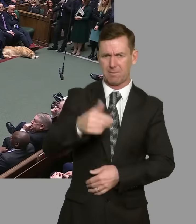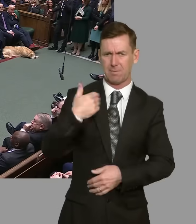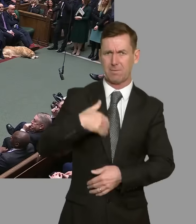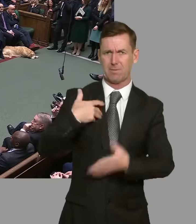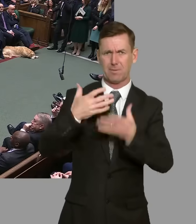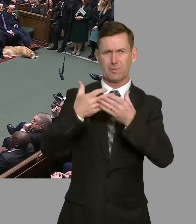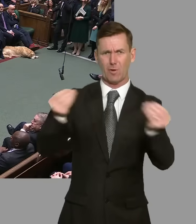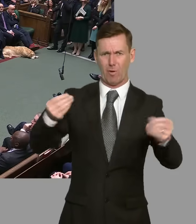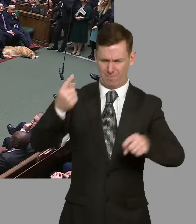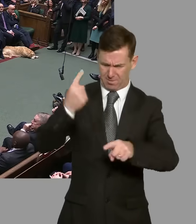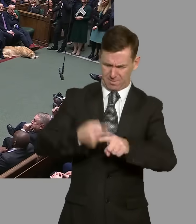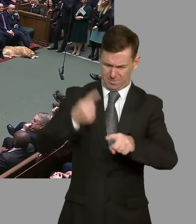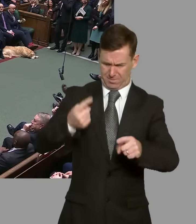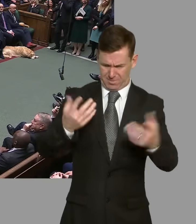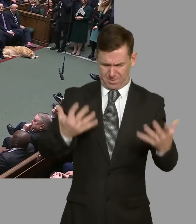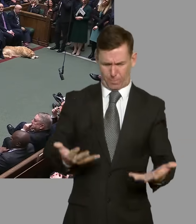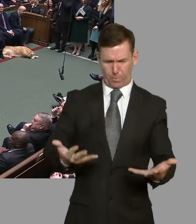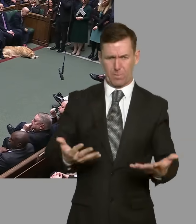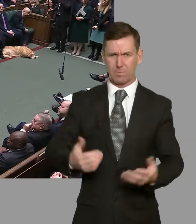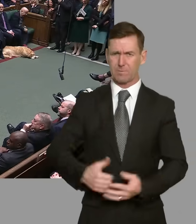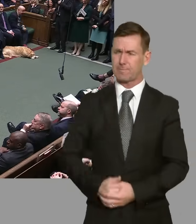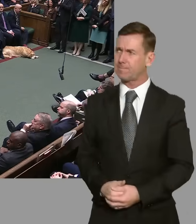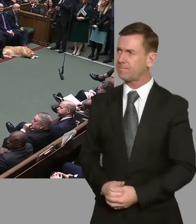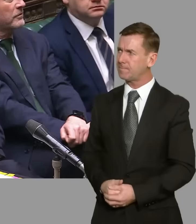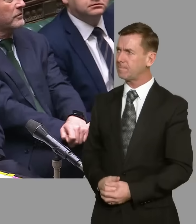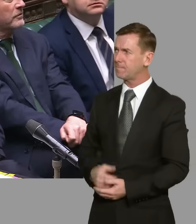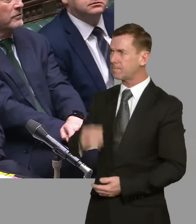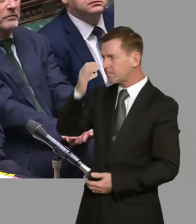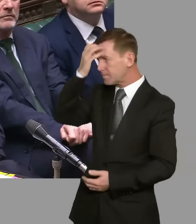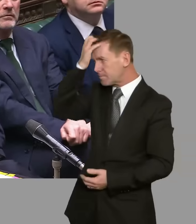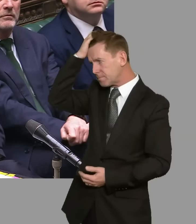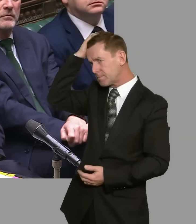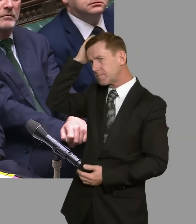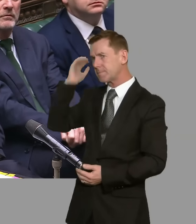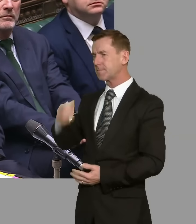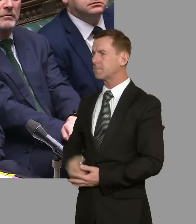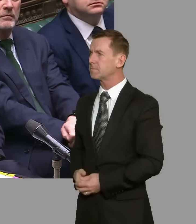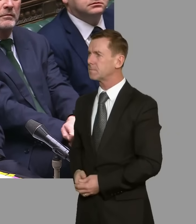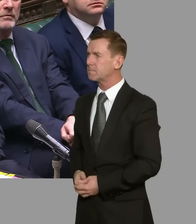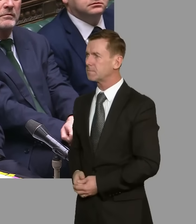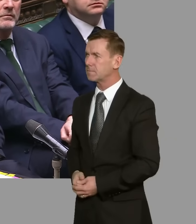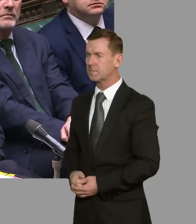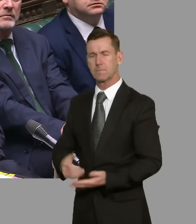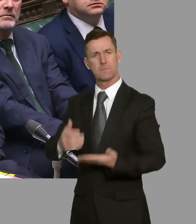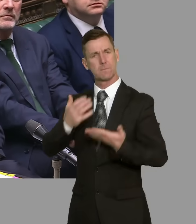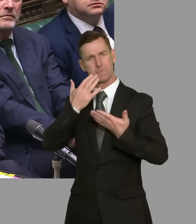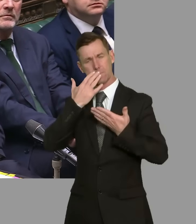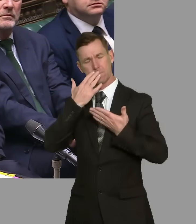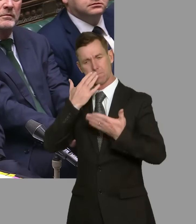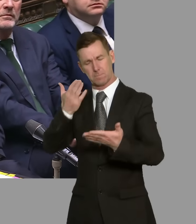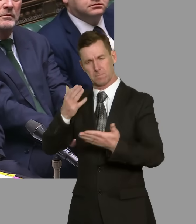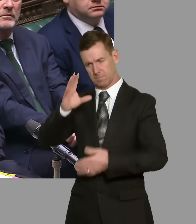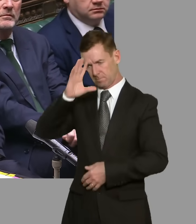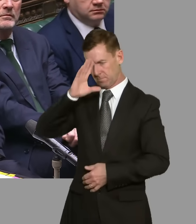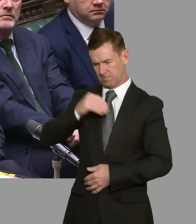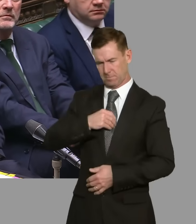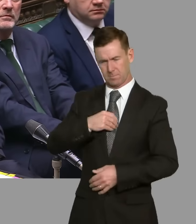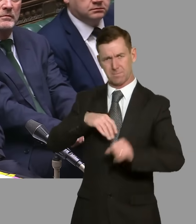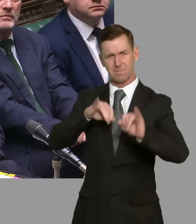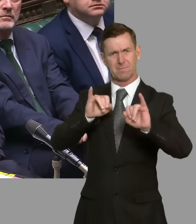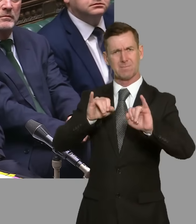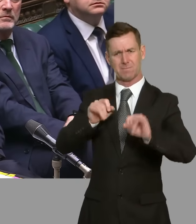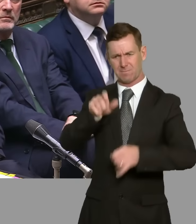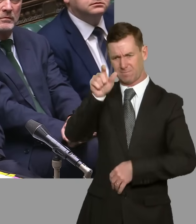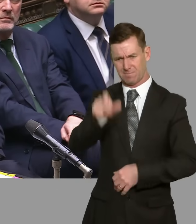Minister. Can I thank him for raising this case, and I'm truly sorry to hear about his constituent. If he wouldn't mind following up